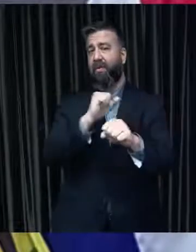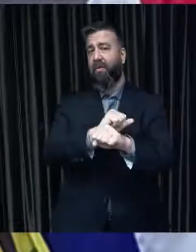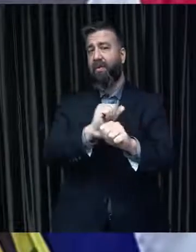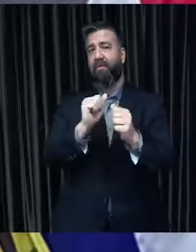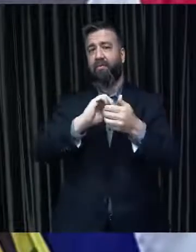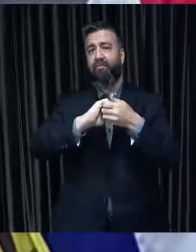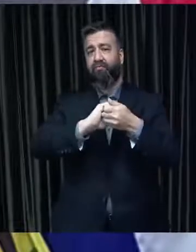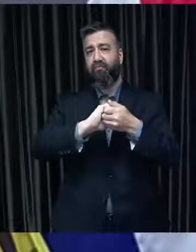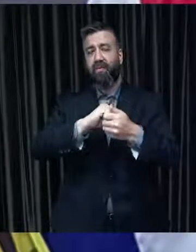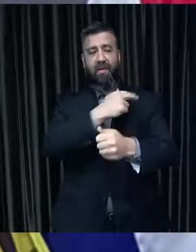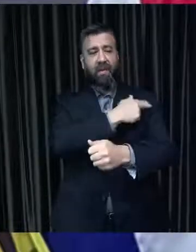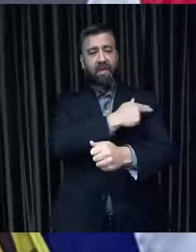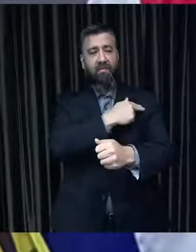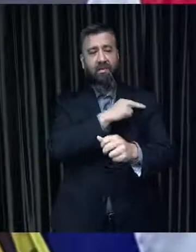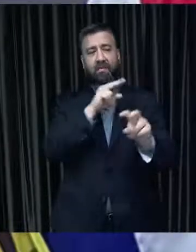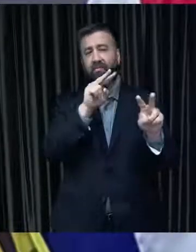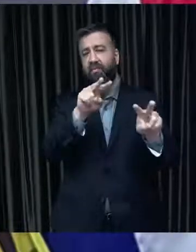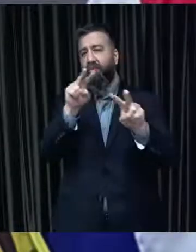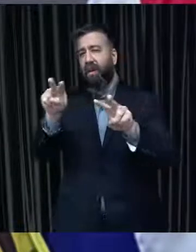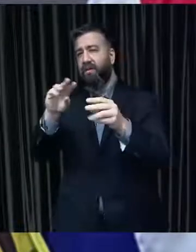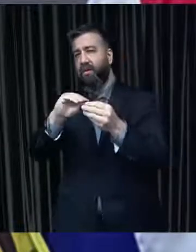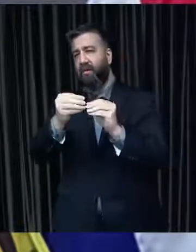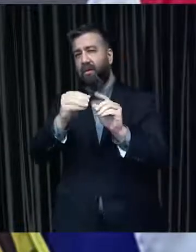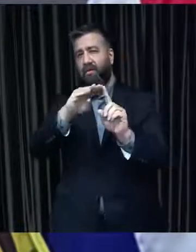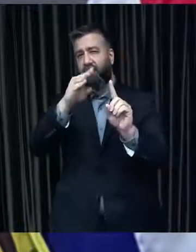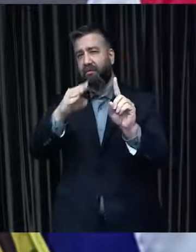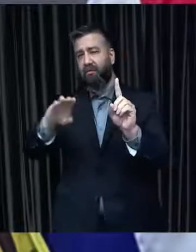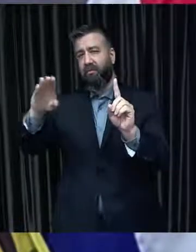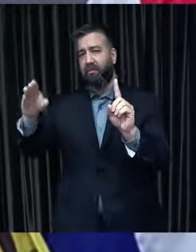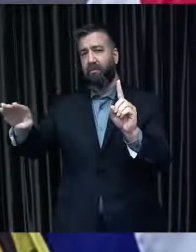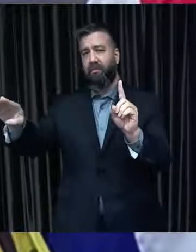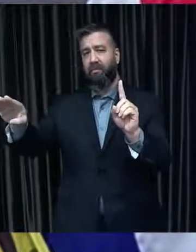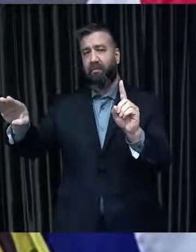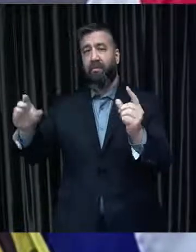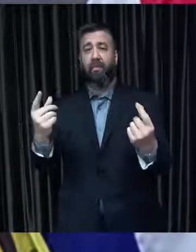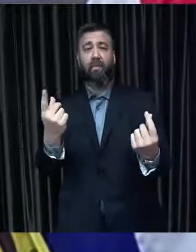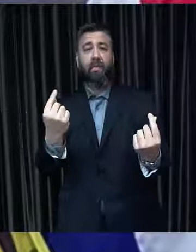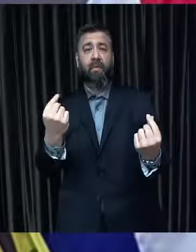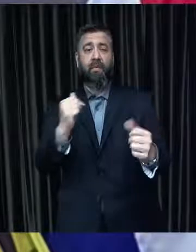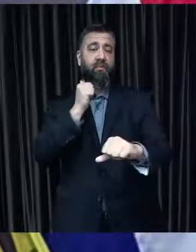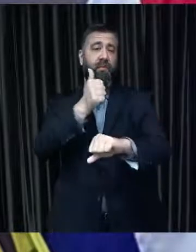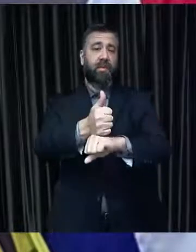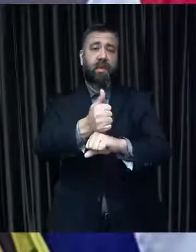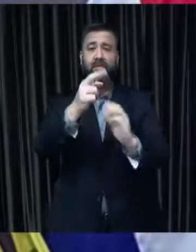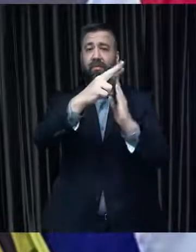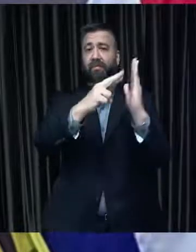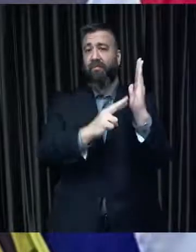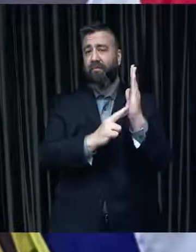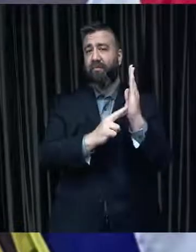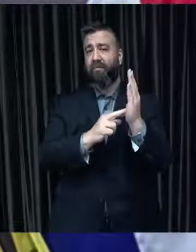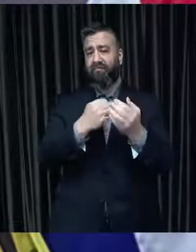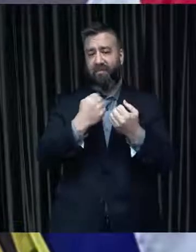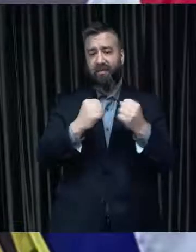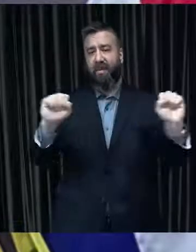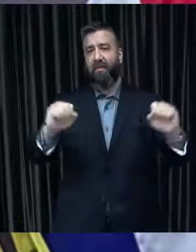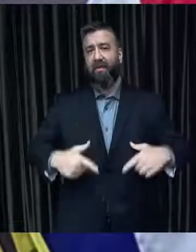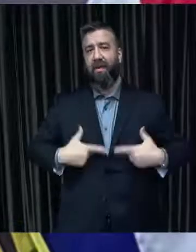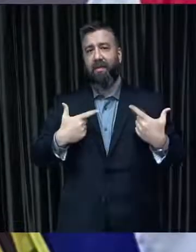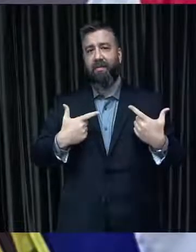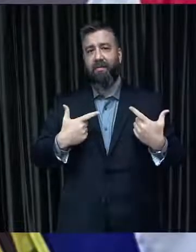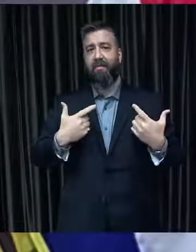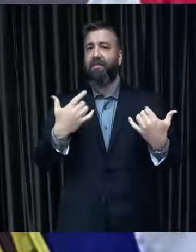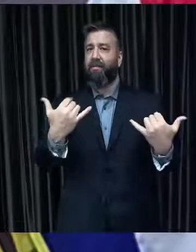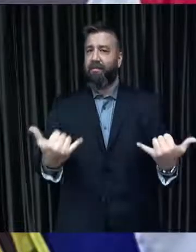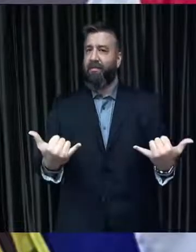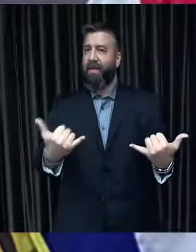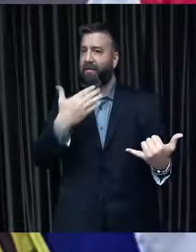happening in other parts of the country. As a result, we put in place public health protocols that save lives, and we are in a much better place